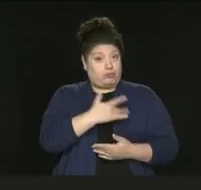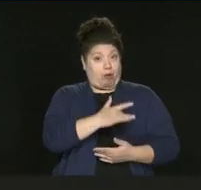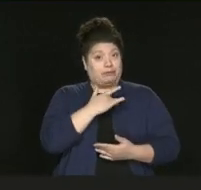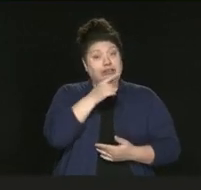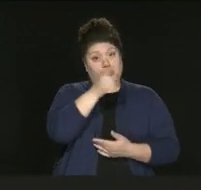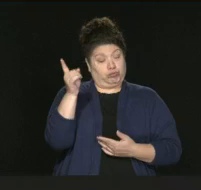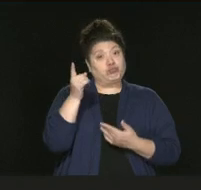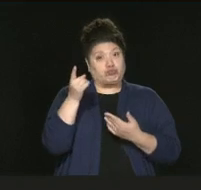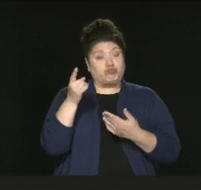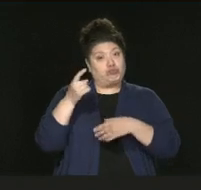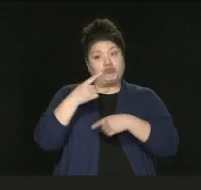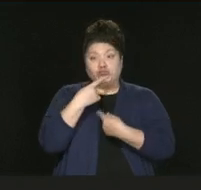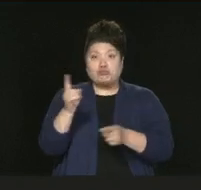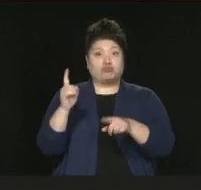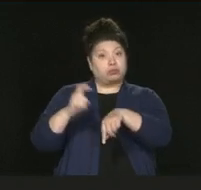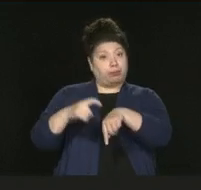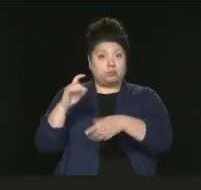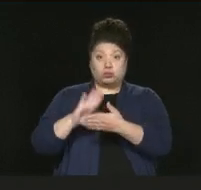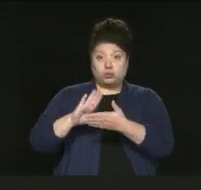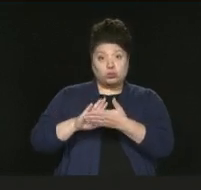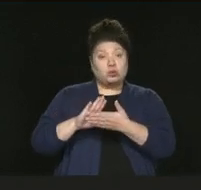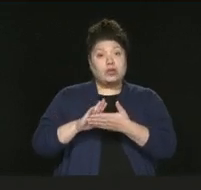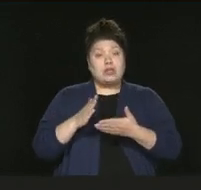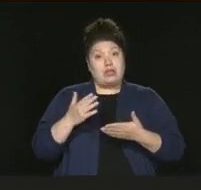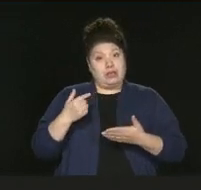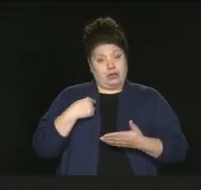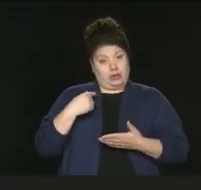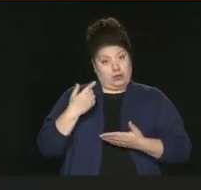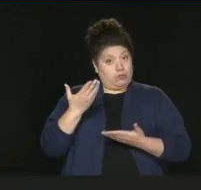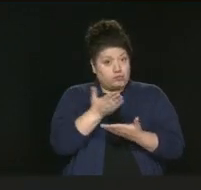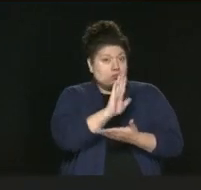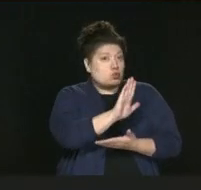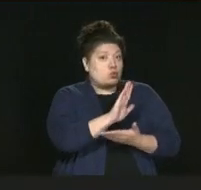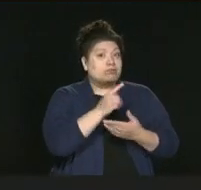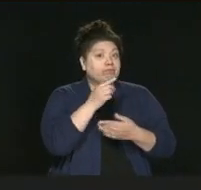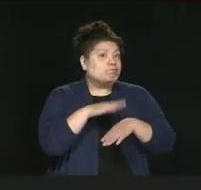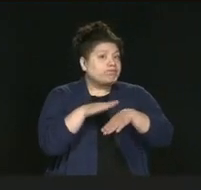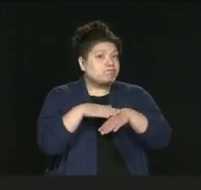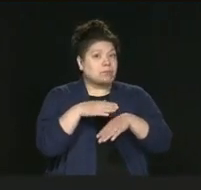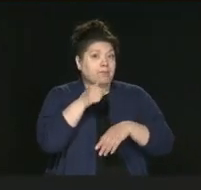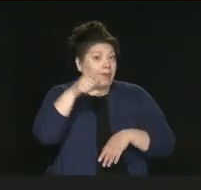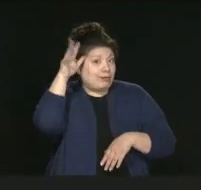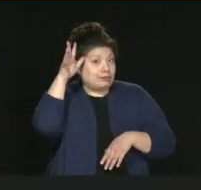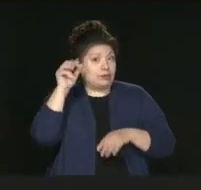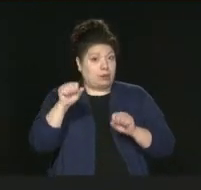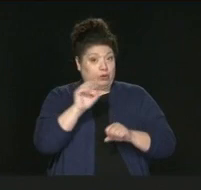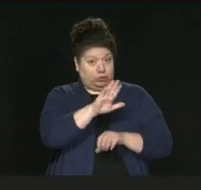them if they're concerned that their kids may be more susceptible to COVID-19 than they thought?